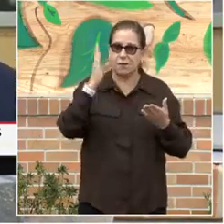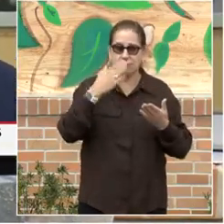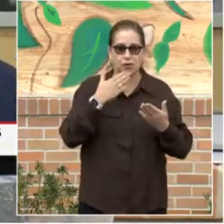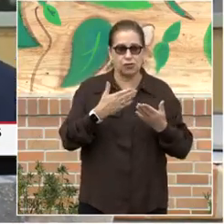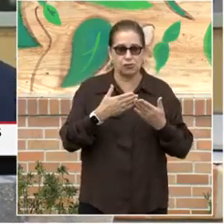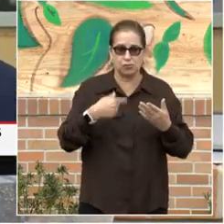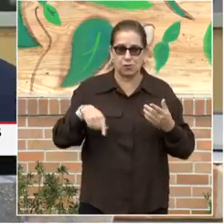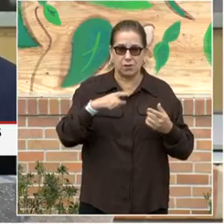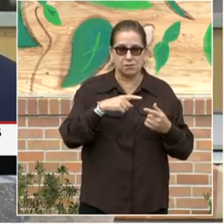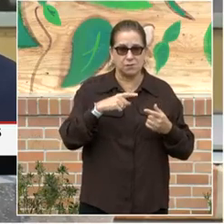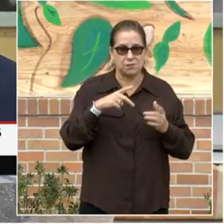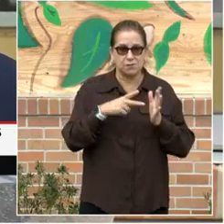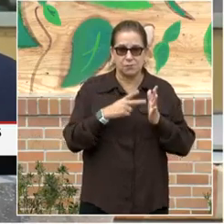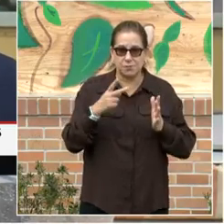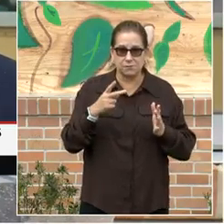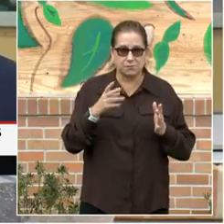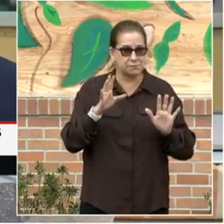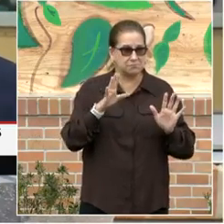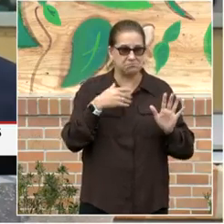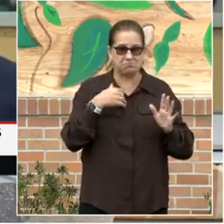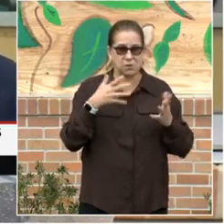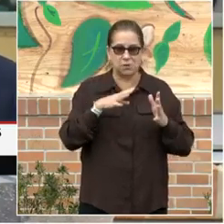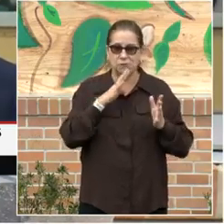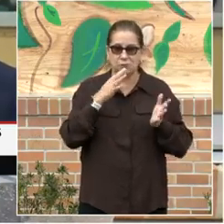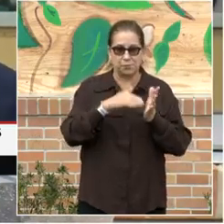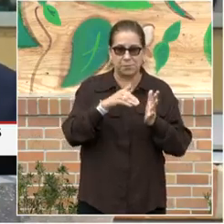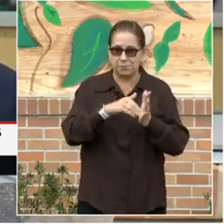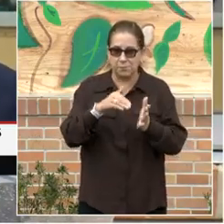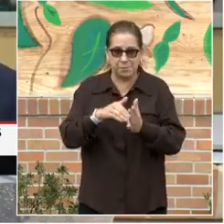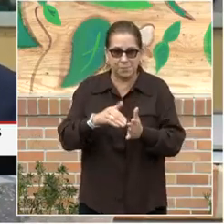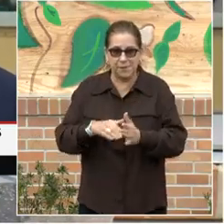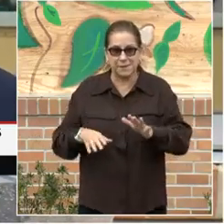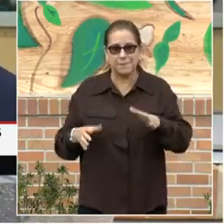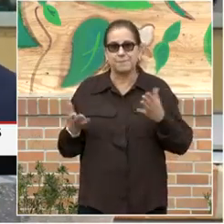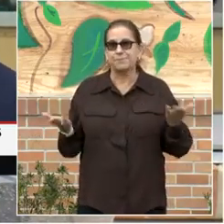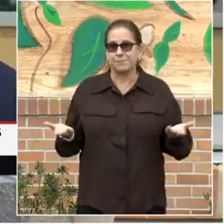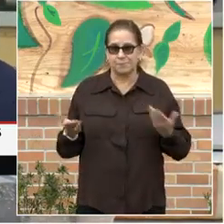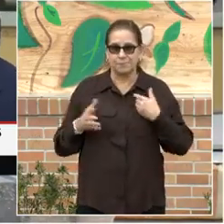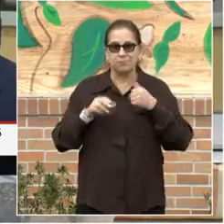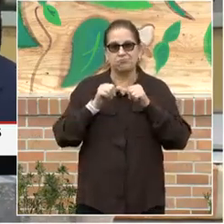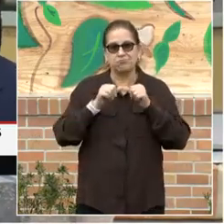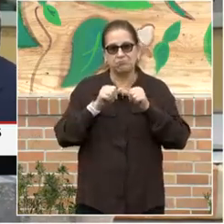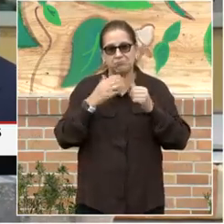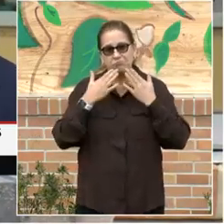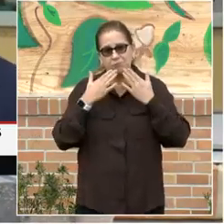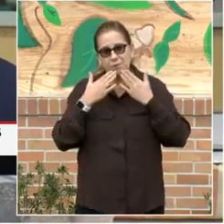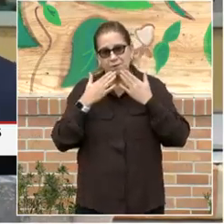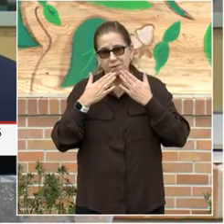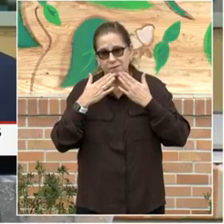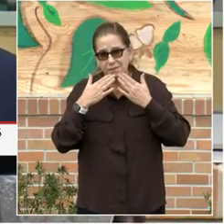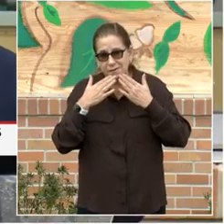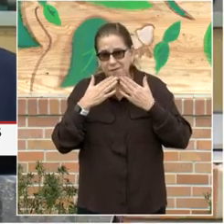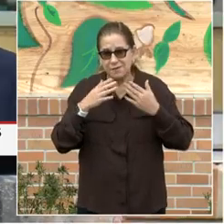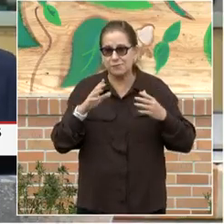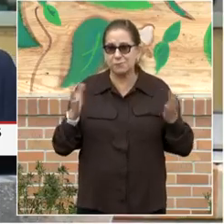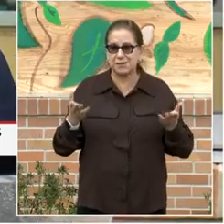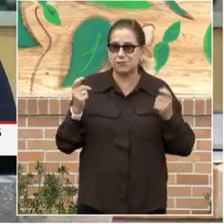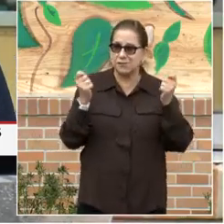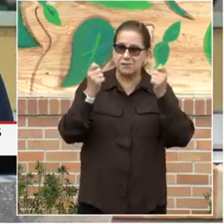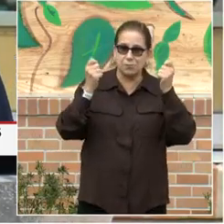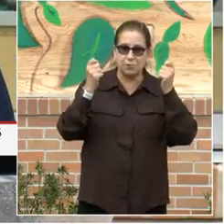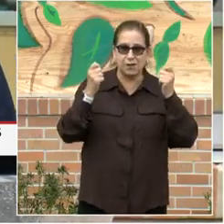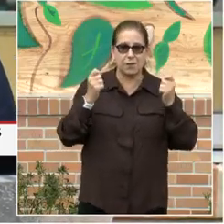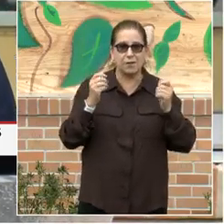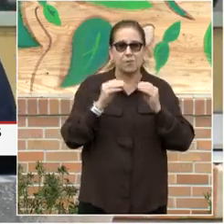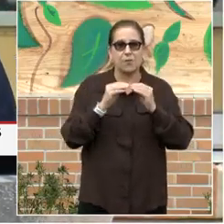want to duplicate, as the mayor said, this in other places throughout the water. So I'm thankful that you all gathered here today to celebrate this. We have to do more. Can we say